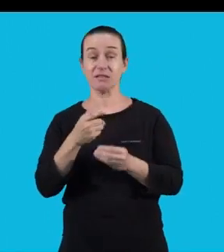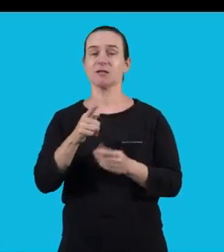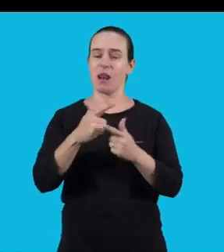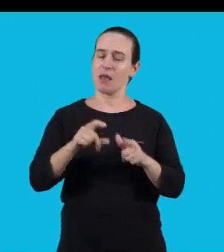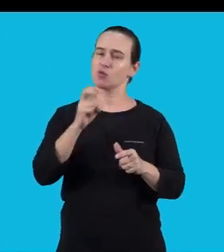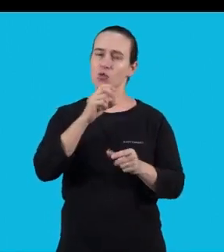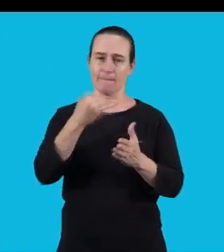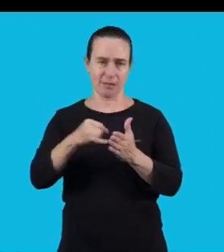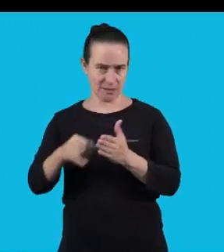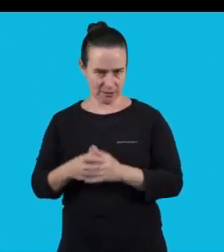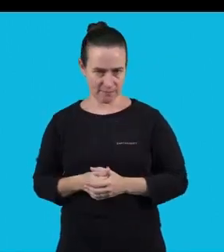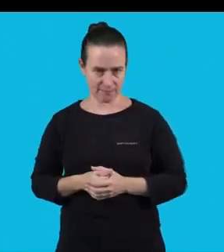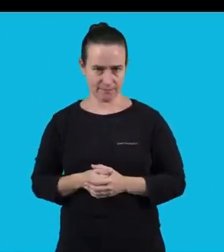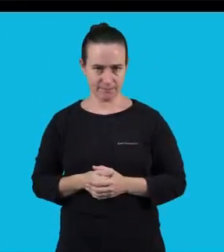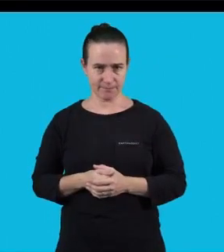language usage errors.